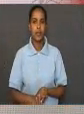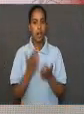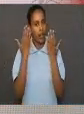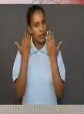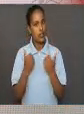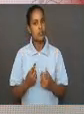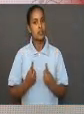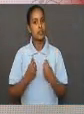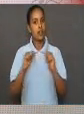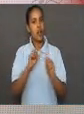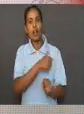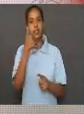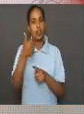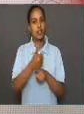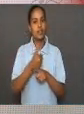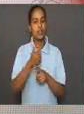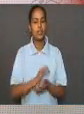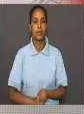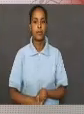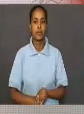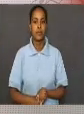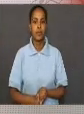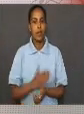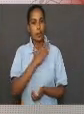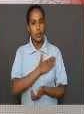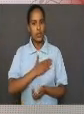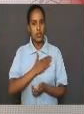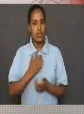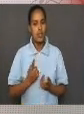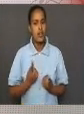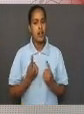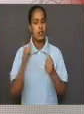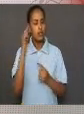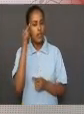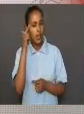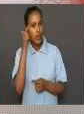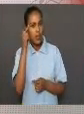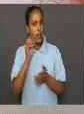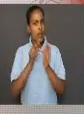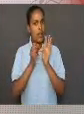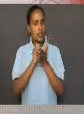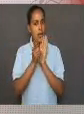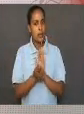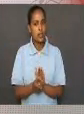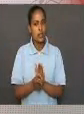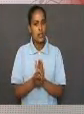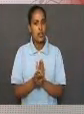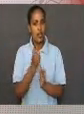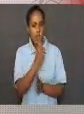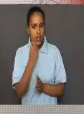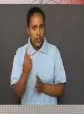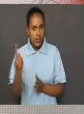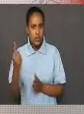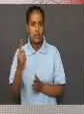Let us try another activity. Please try to think of an example of